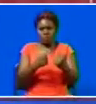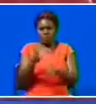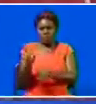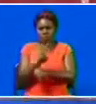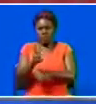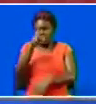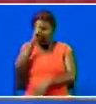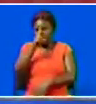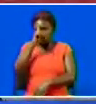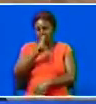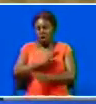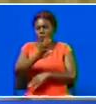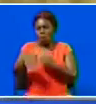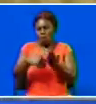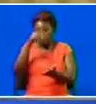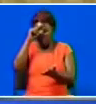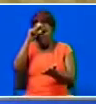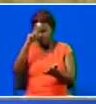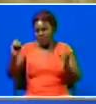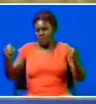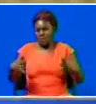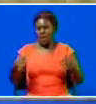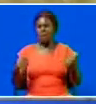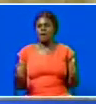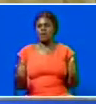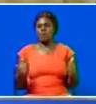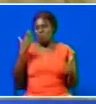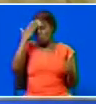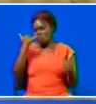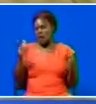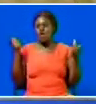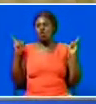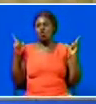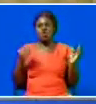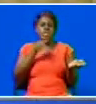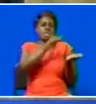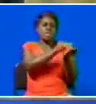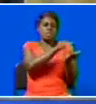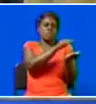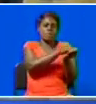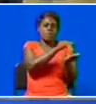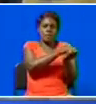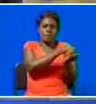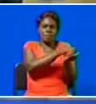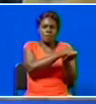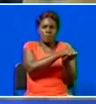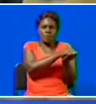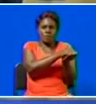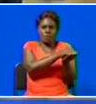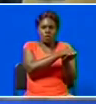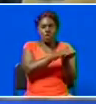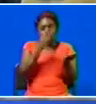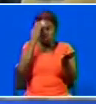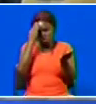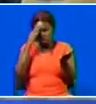from all government agencies. It is not clear why the consignment was still being held at the warehouse, allegedly with the knowledge